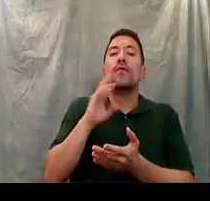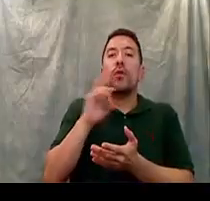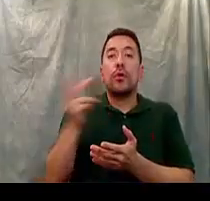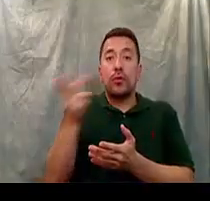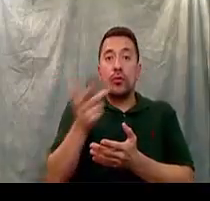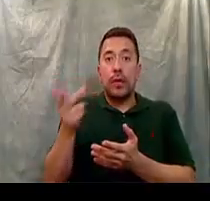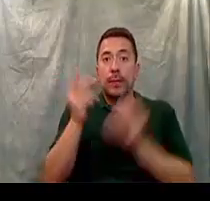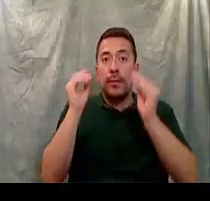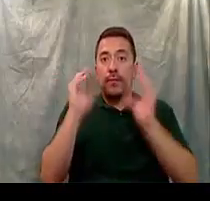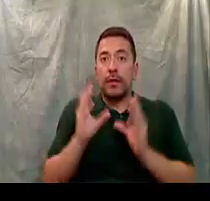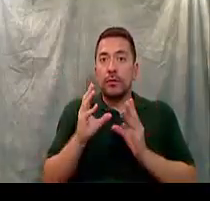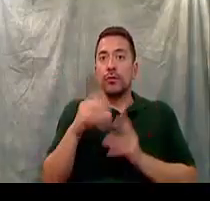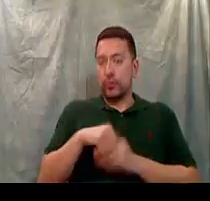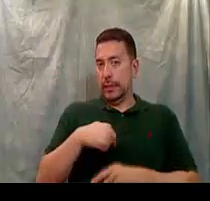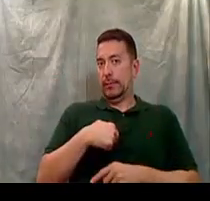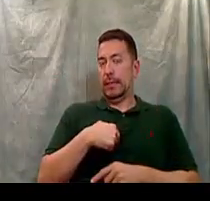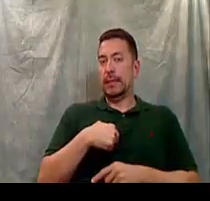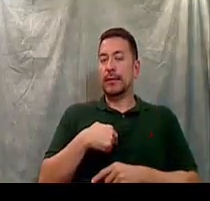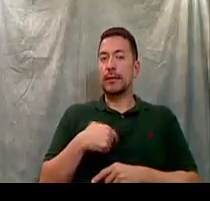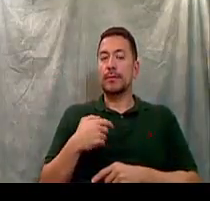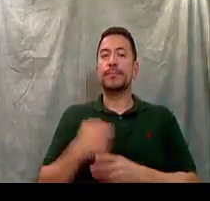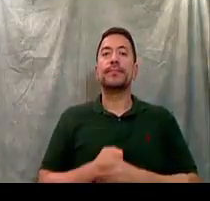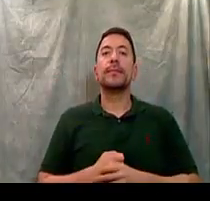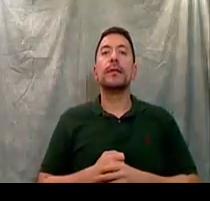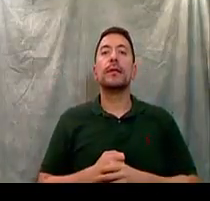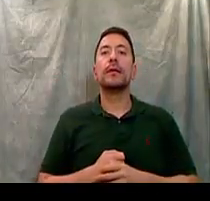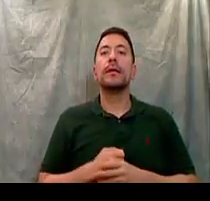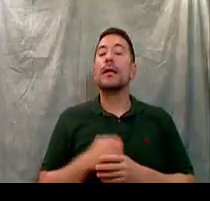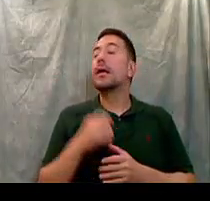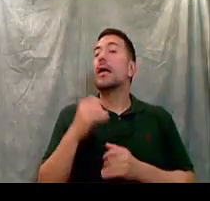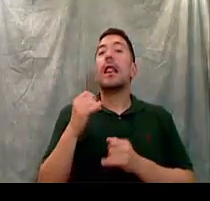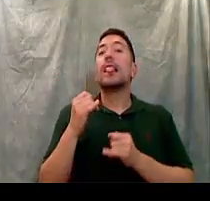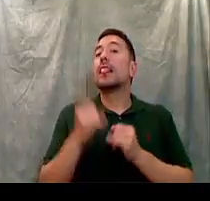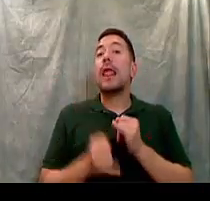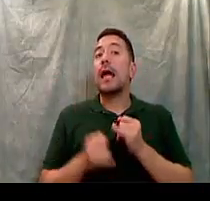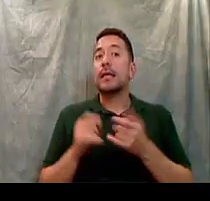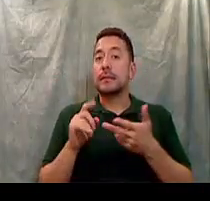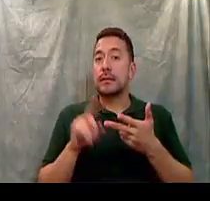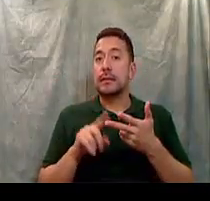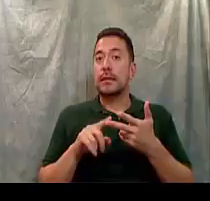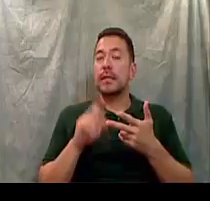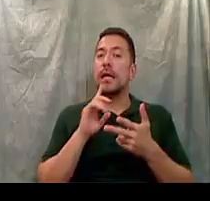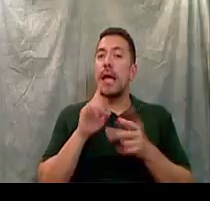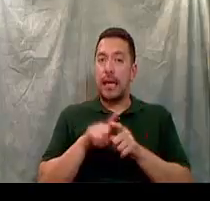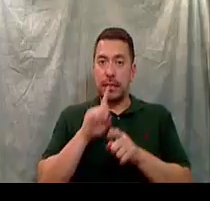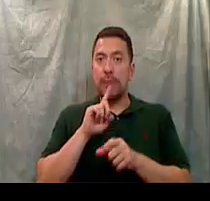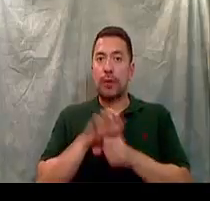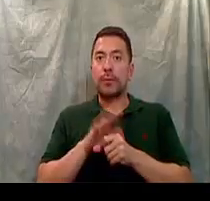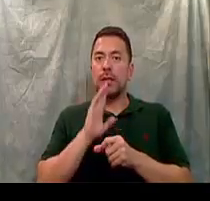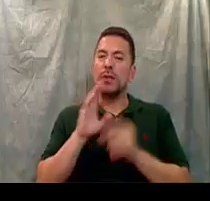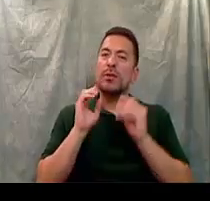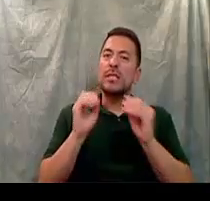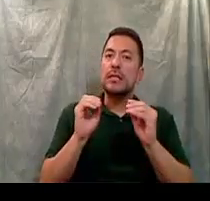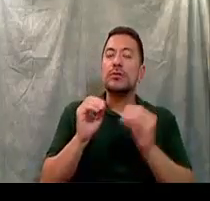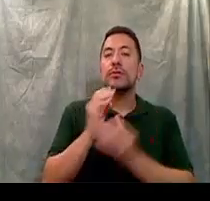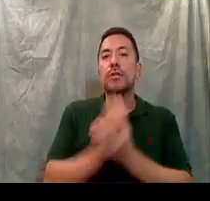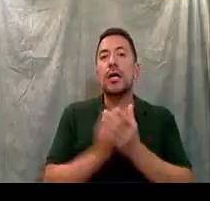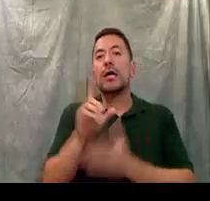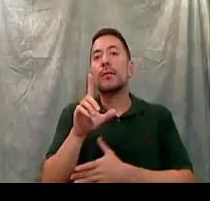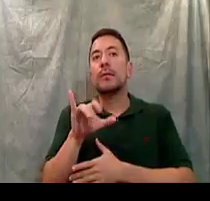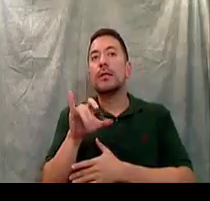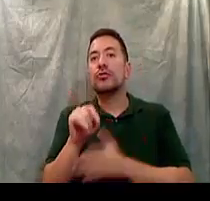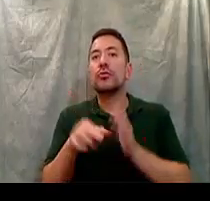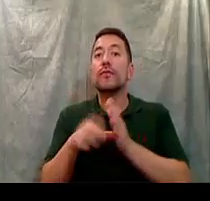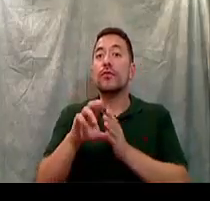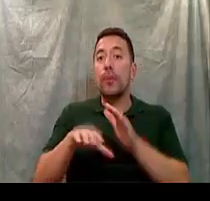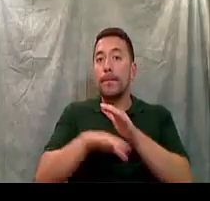of them being me. And then lastly, I'm going to do some teaching as promised around the literature review basics as an academic genre, and we'll take